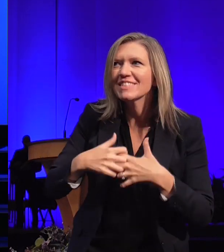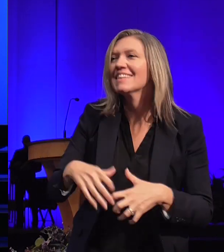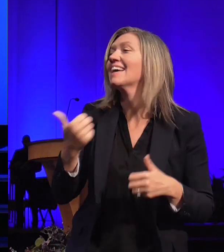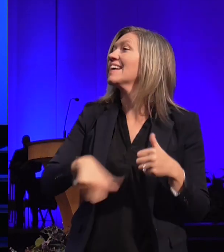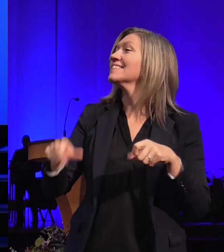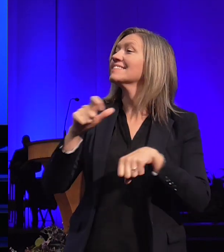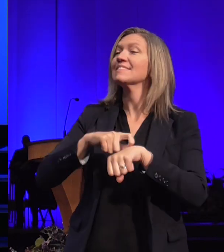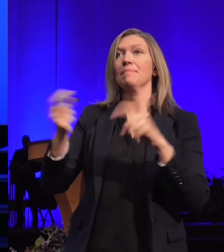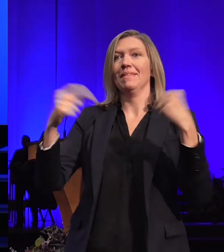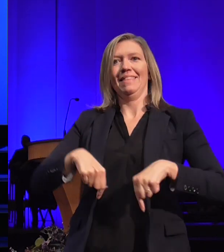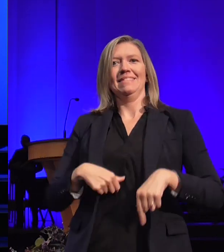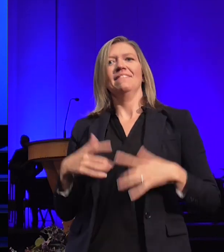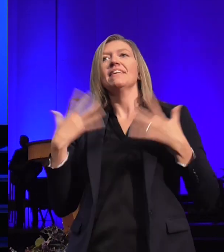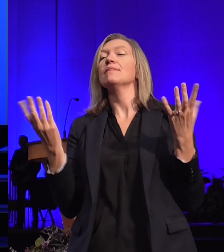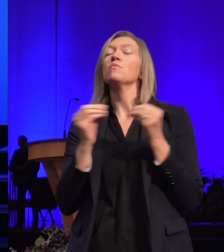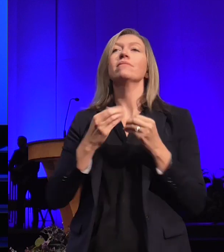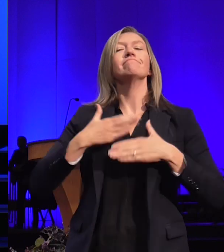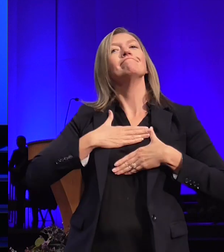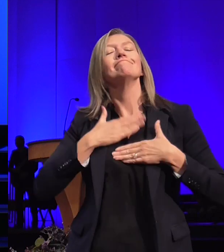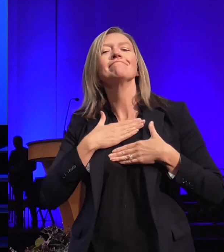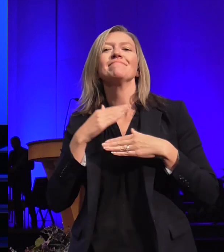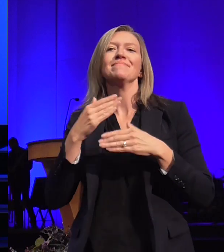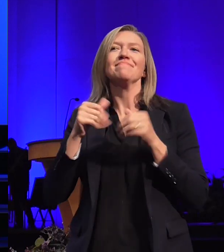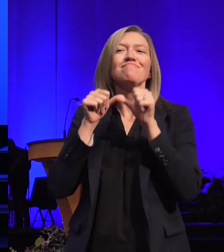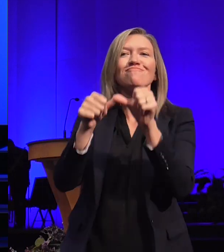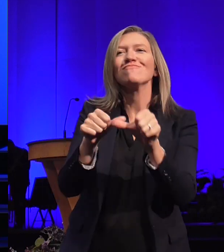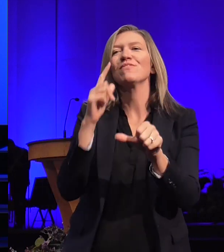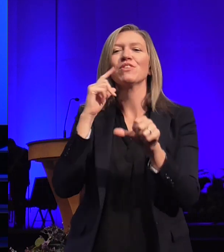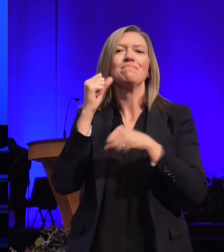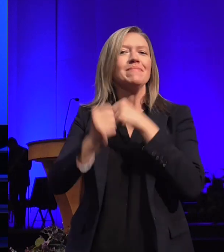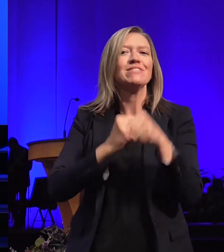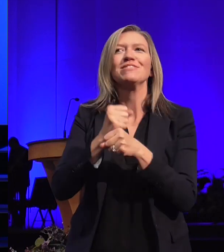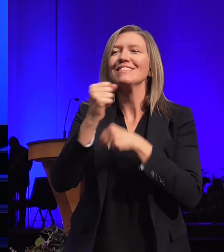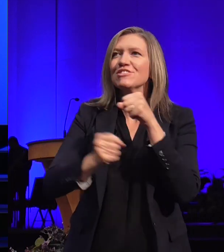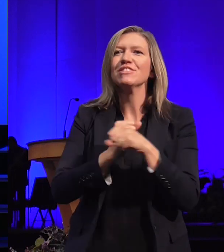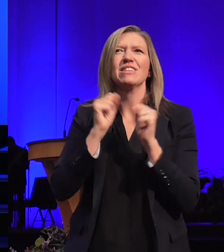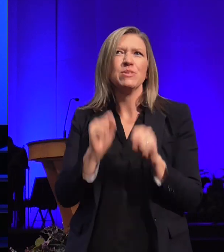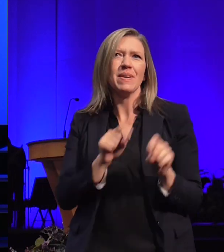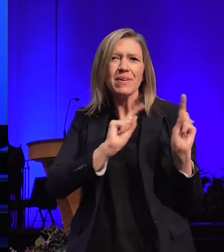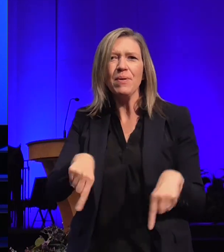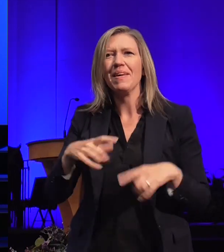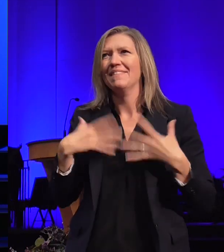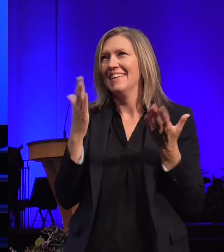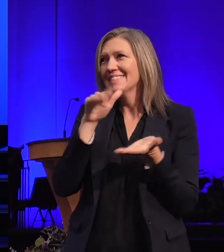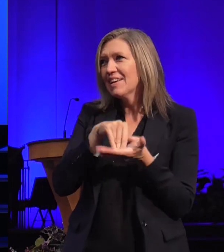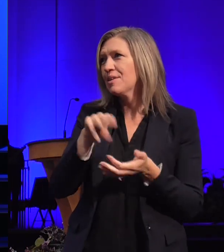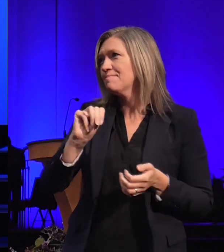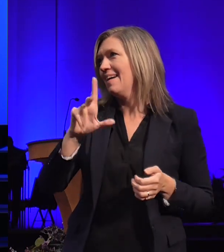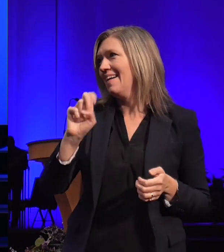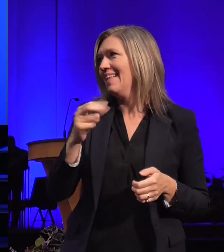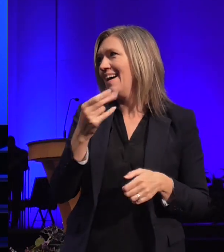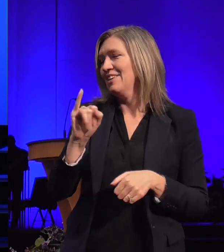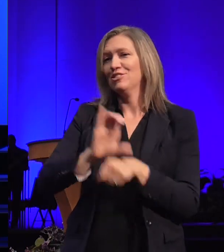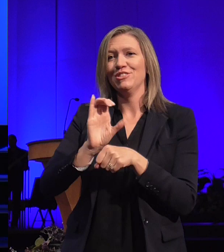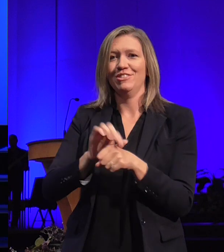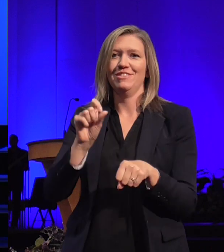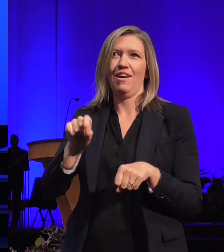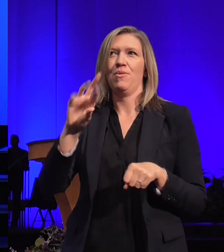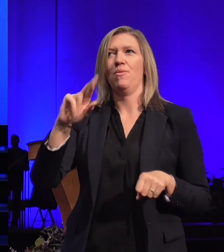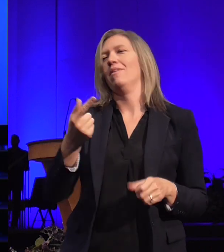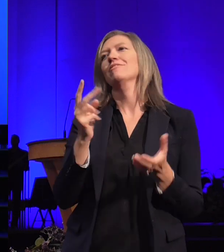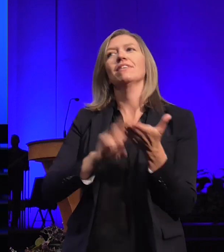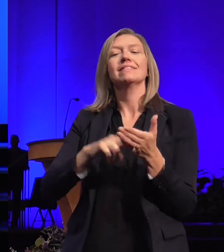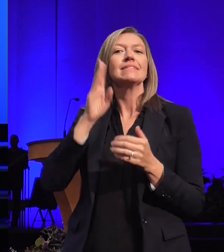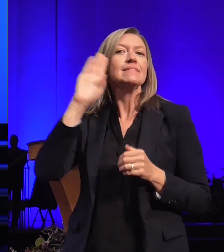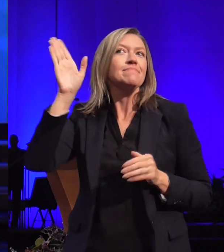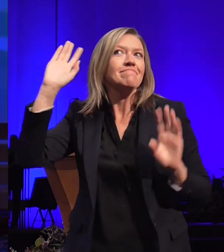of these events may be greater sense of well-being and happiness that can last for years and years. You can go to the event center, milehighchurch.org, to register for any of these.